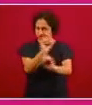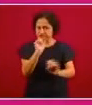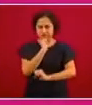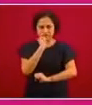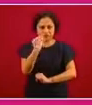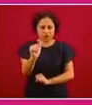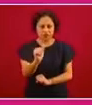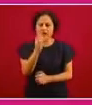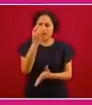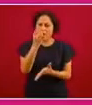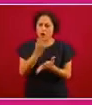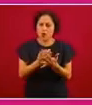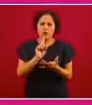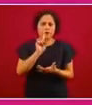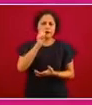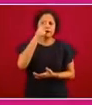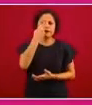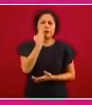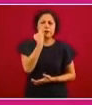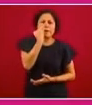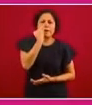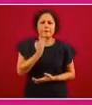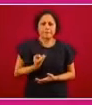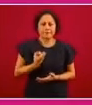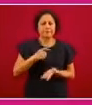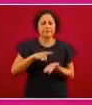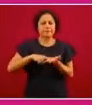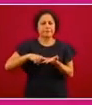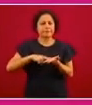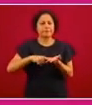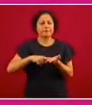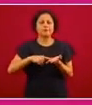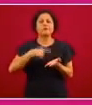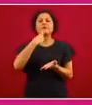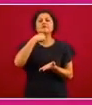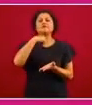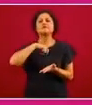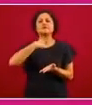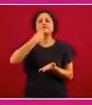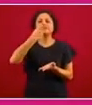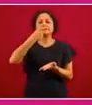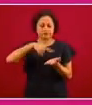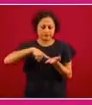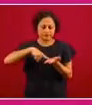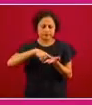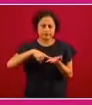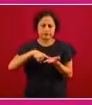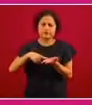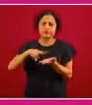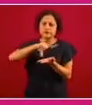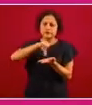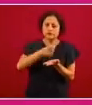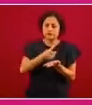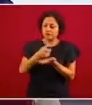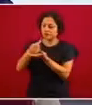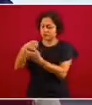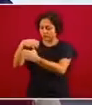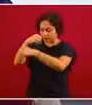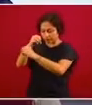which is just a little invasive because it goes inside your body, but it is basically just to gather